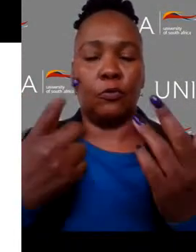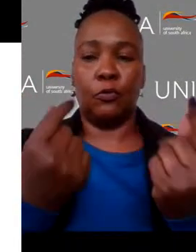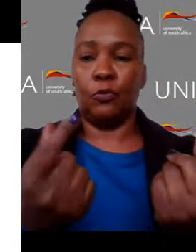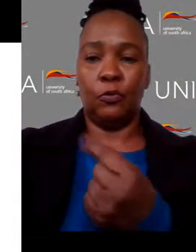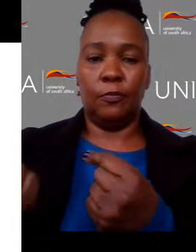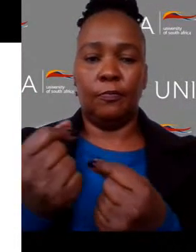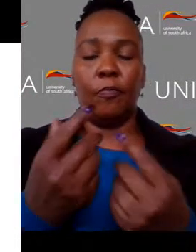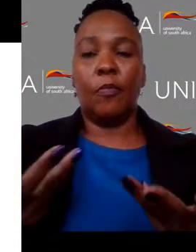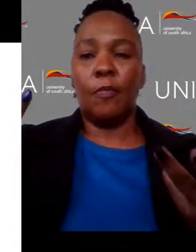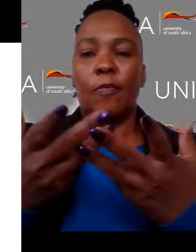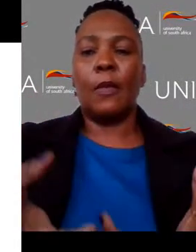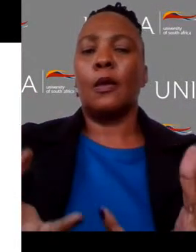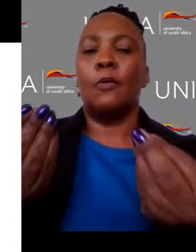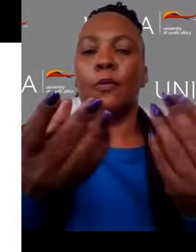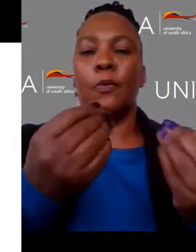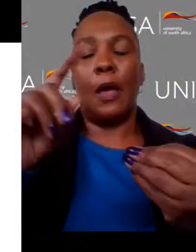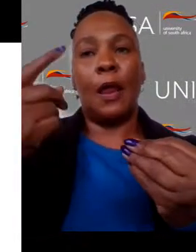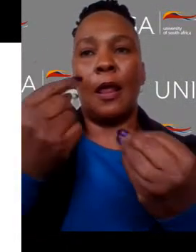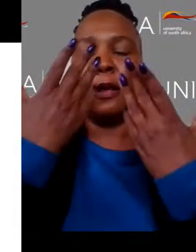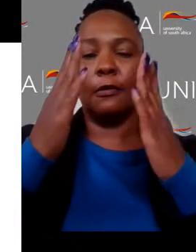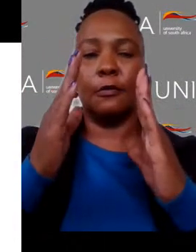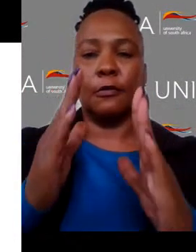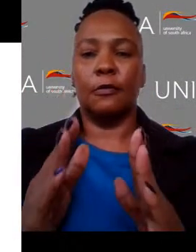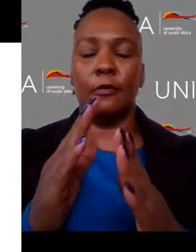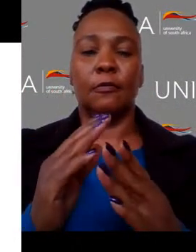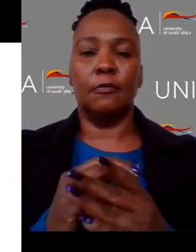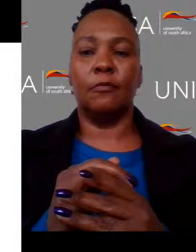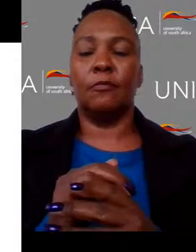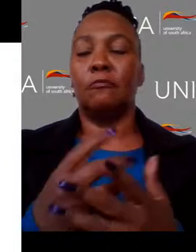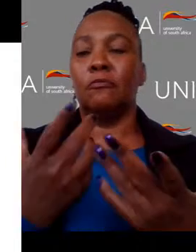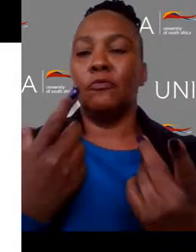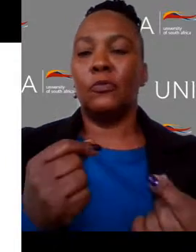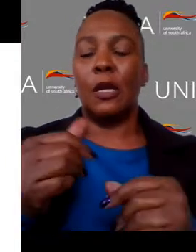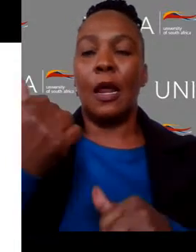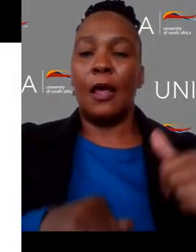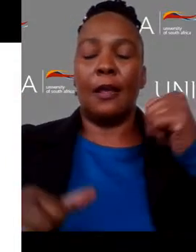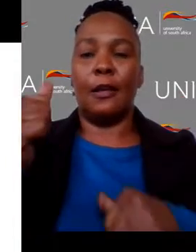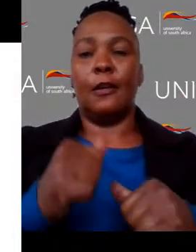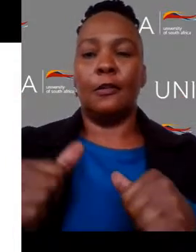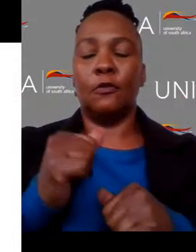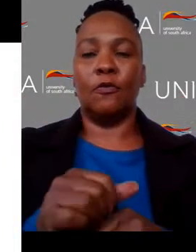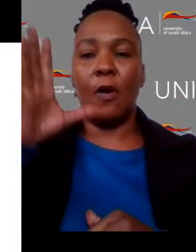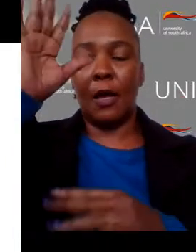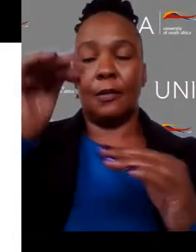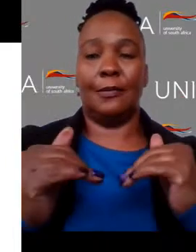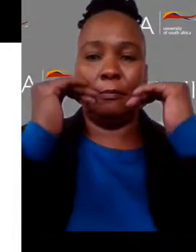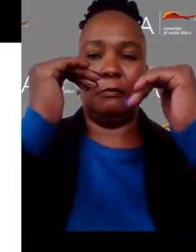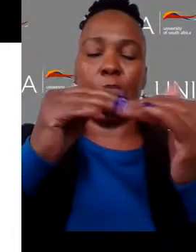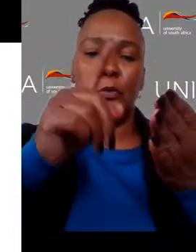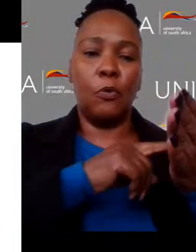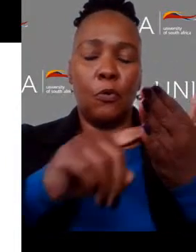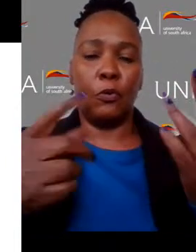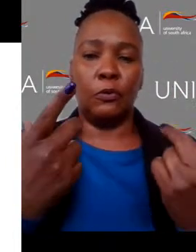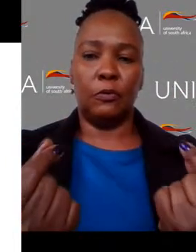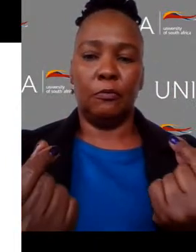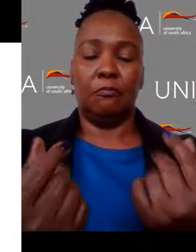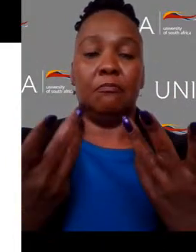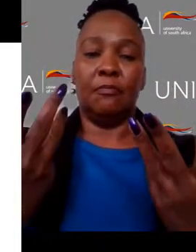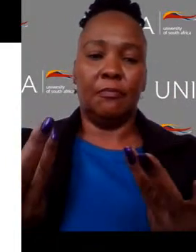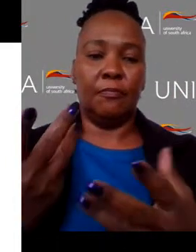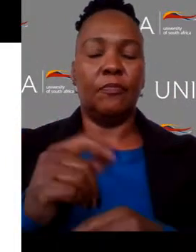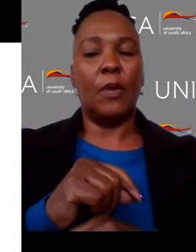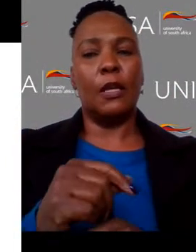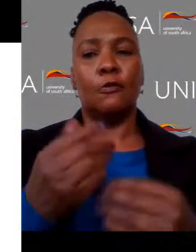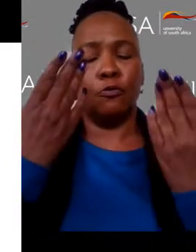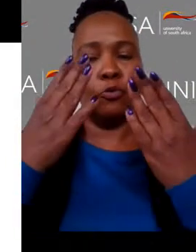you help another student to commit an act of academic dishonesty. Now, you might not think that you would ever do that, but if a student